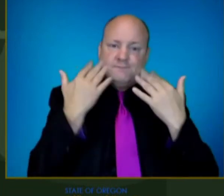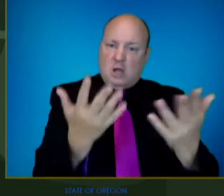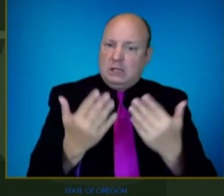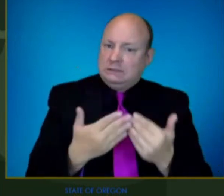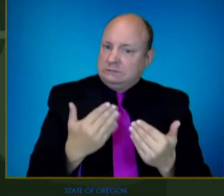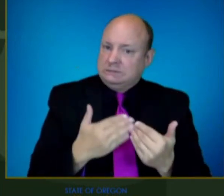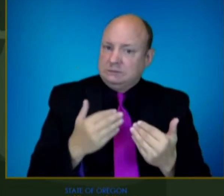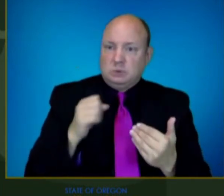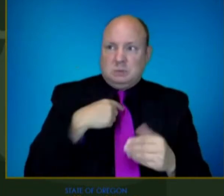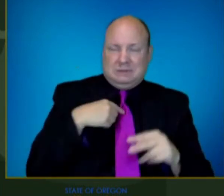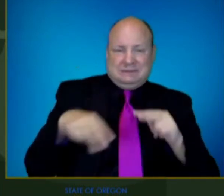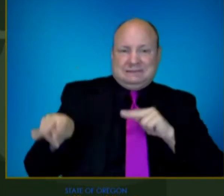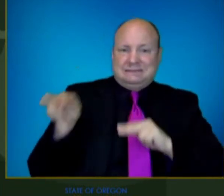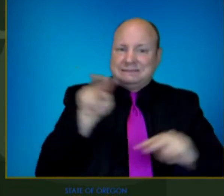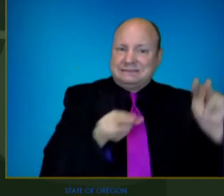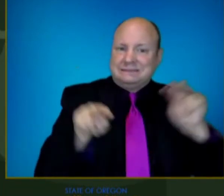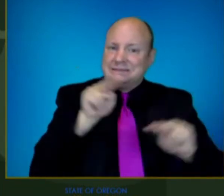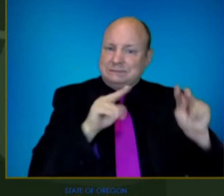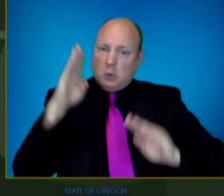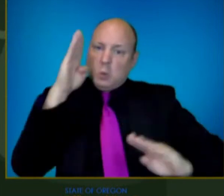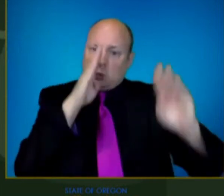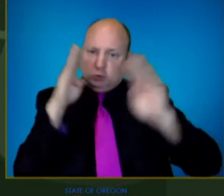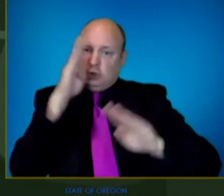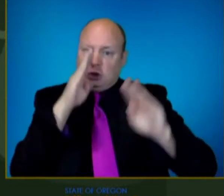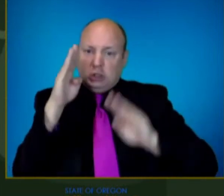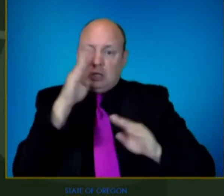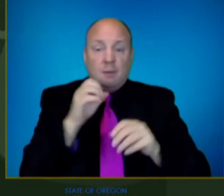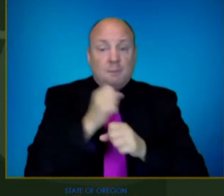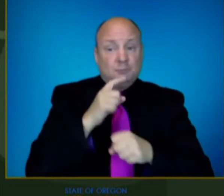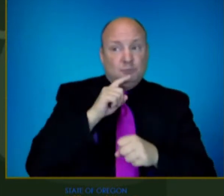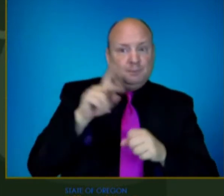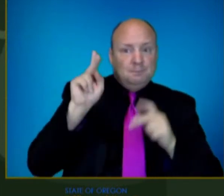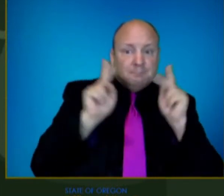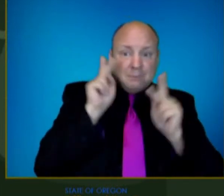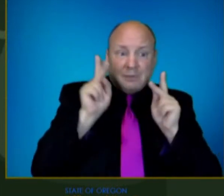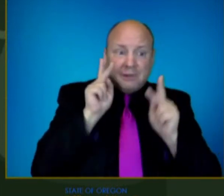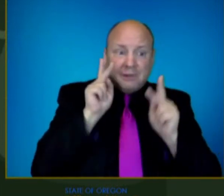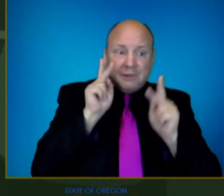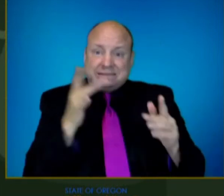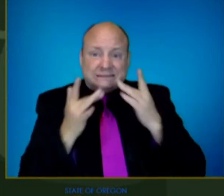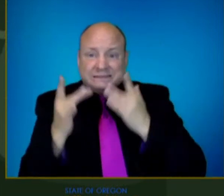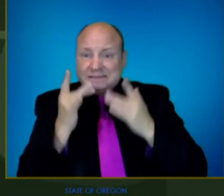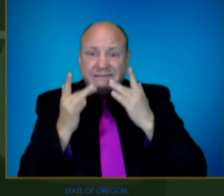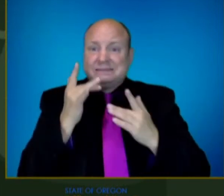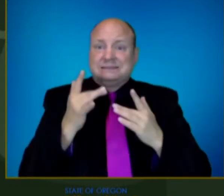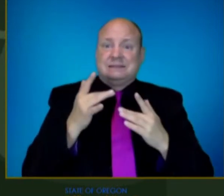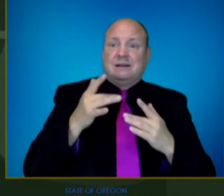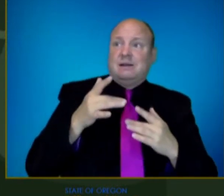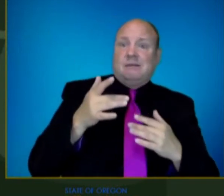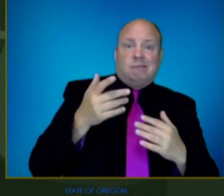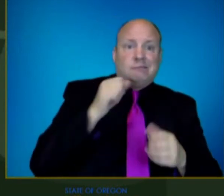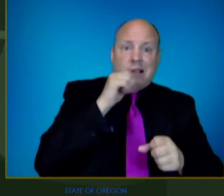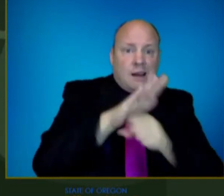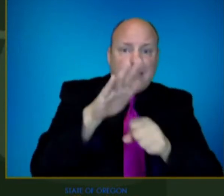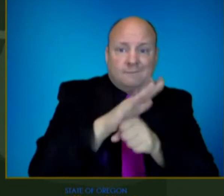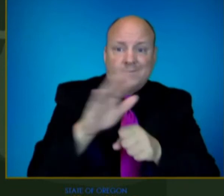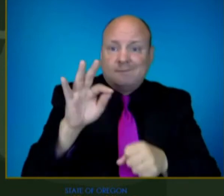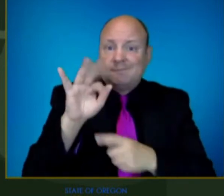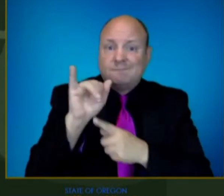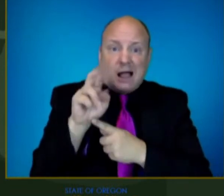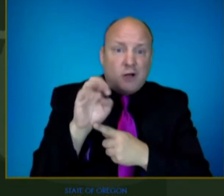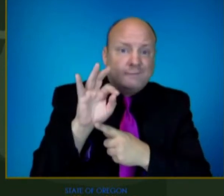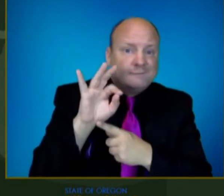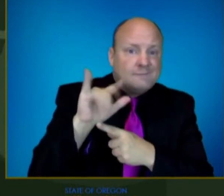burning, resources are stretched and our firefighters are exhausted. I urge everyone to do their